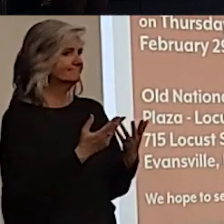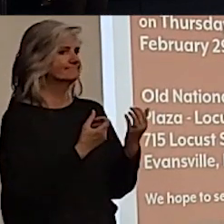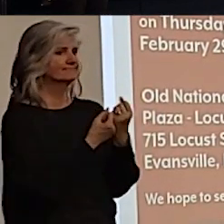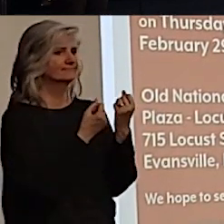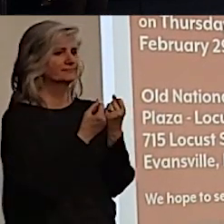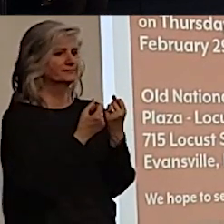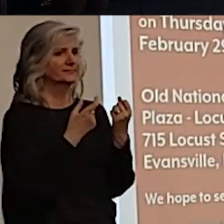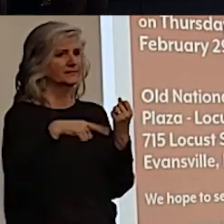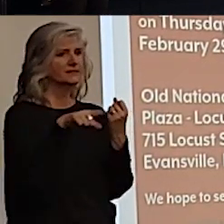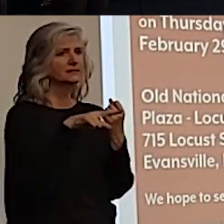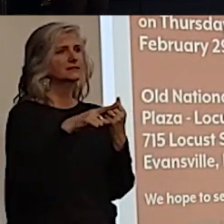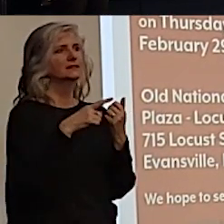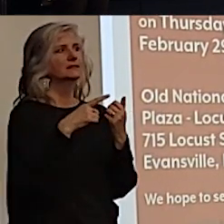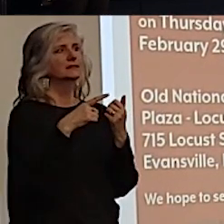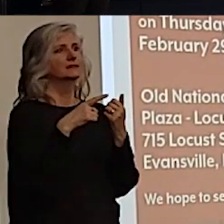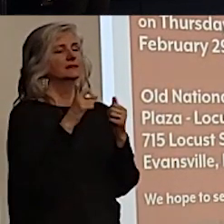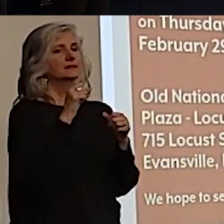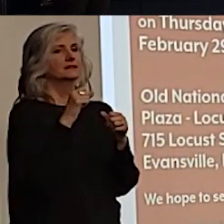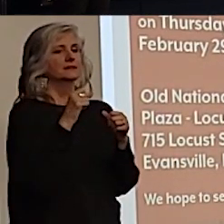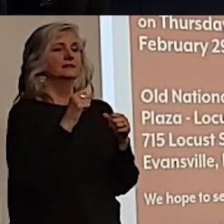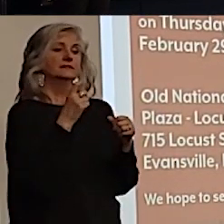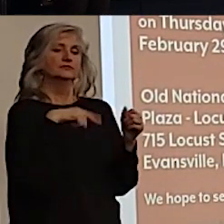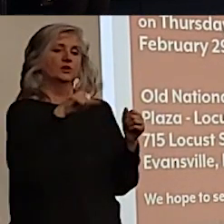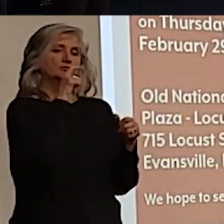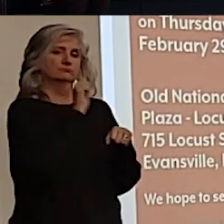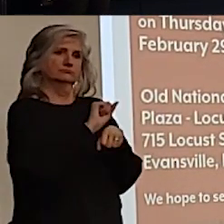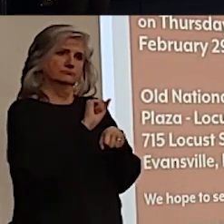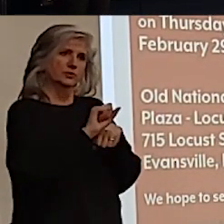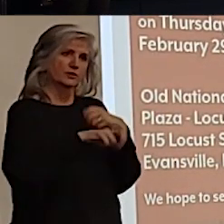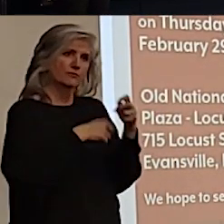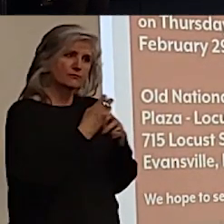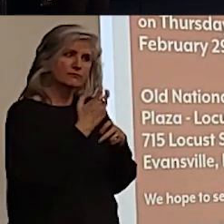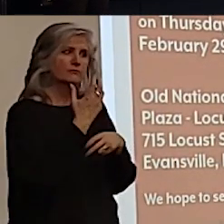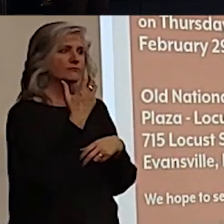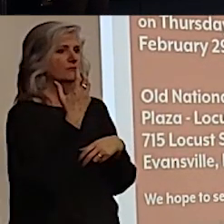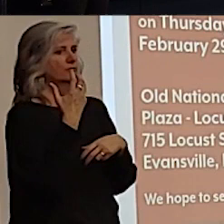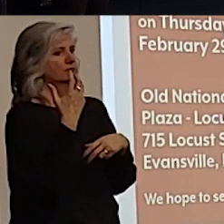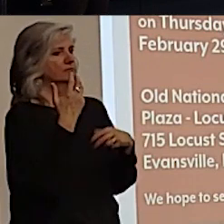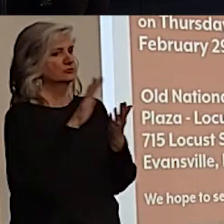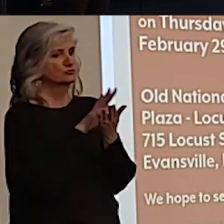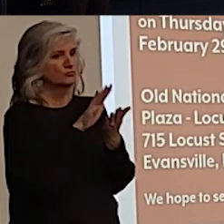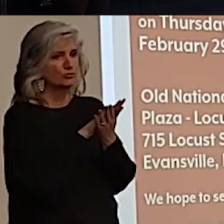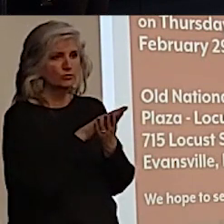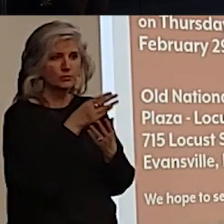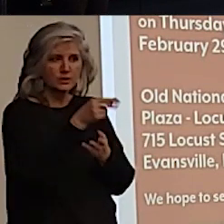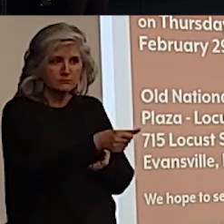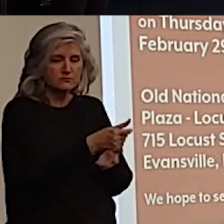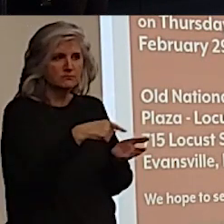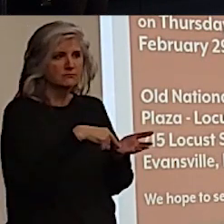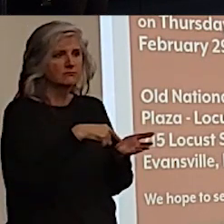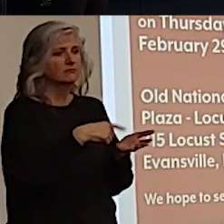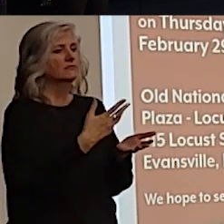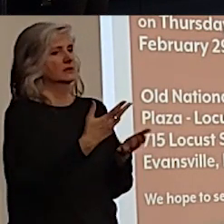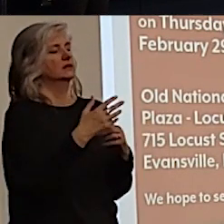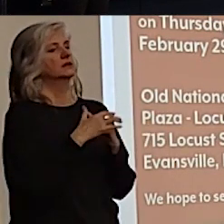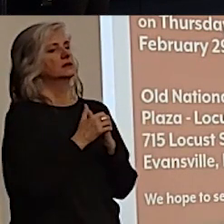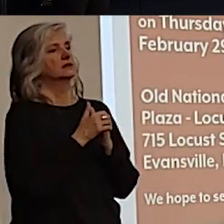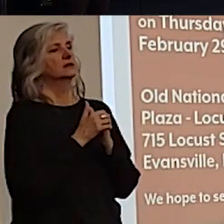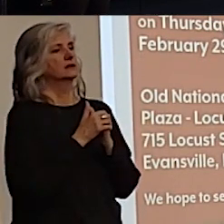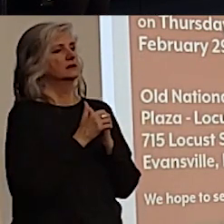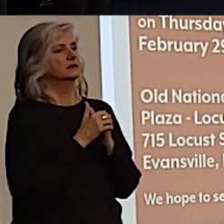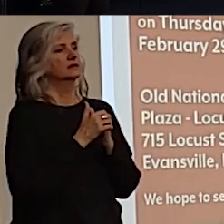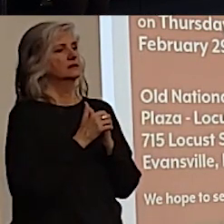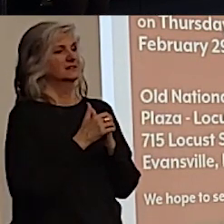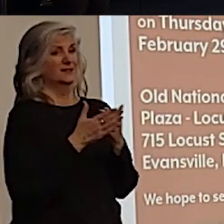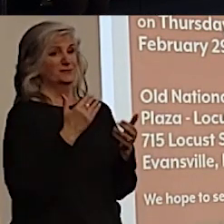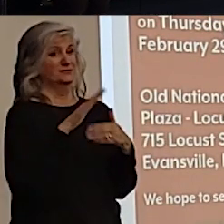to working families for school expenses, that sort of thing. And he was like, almost